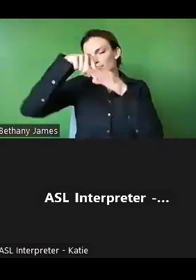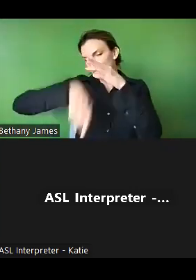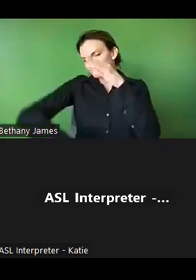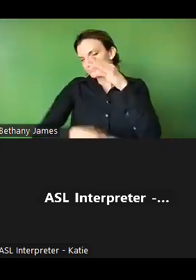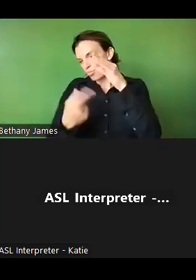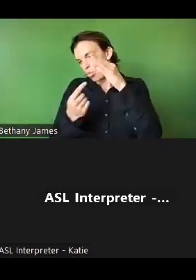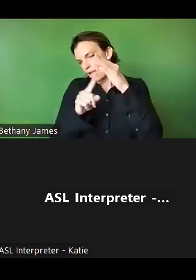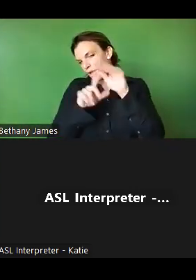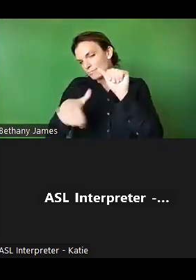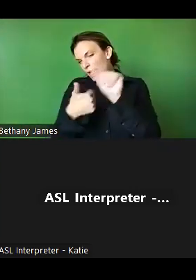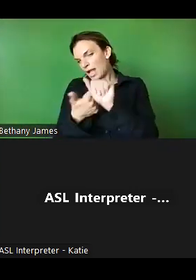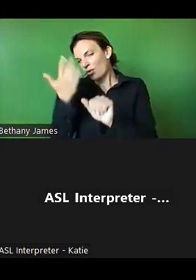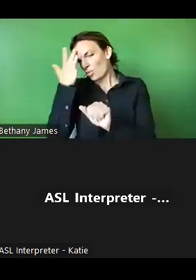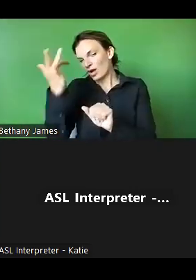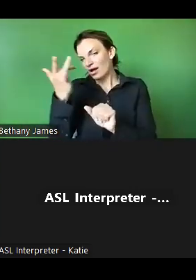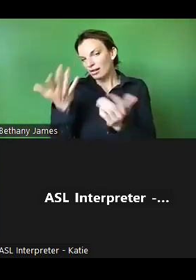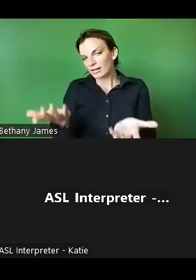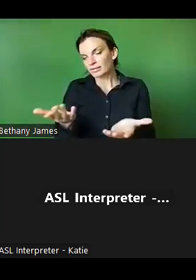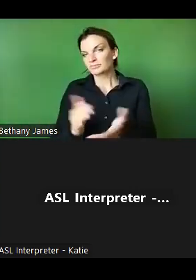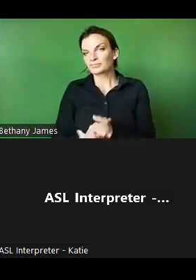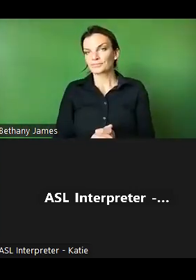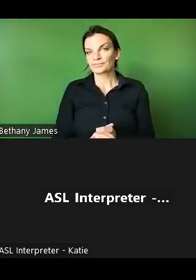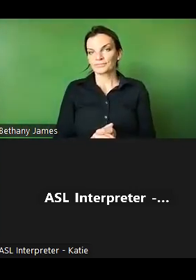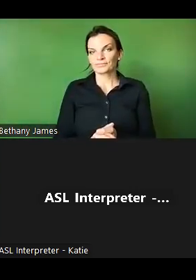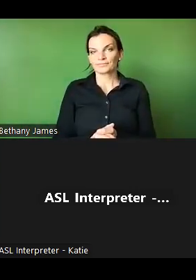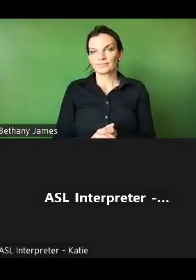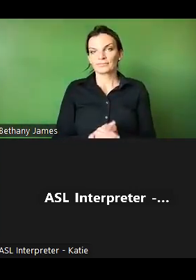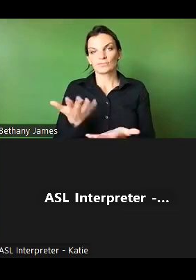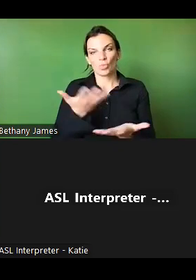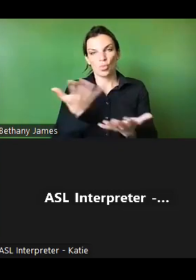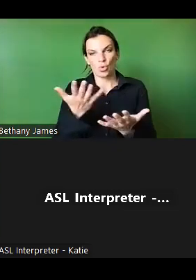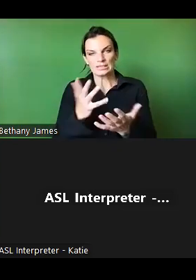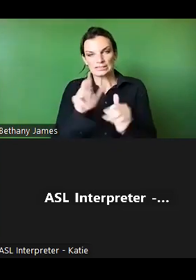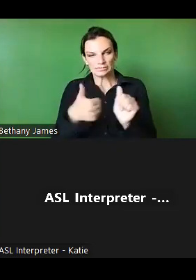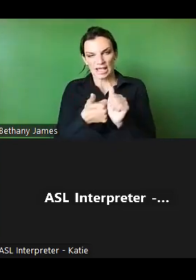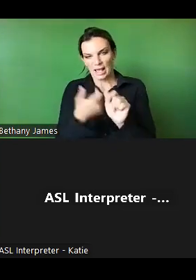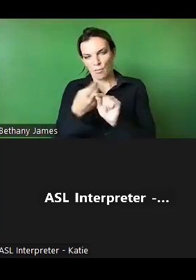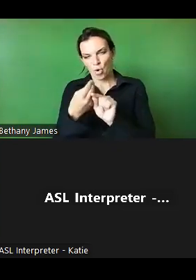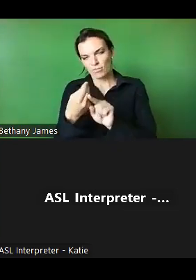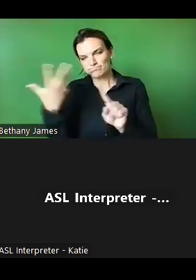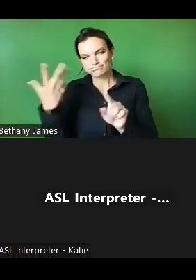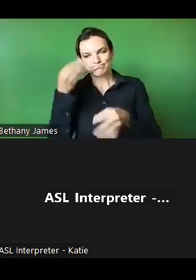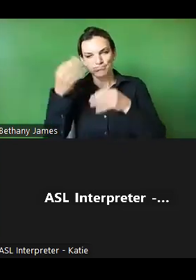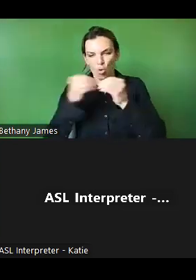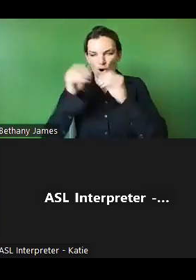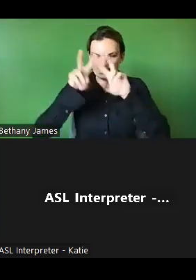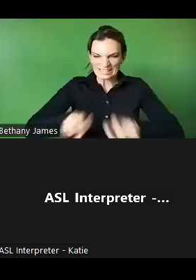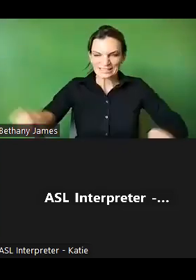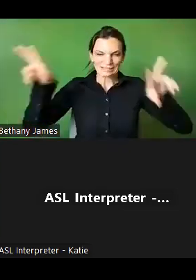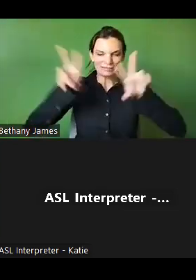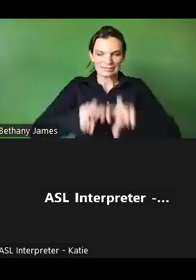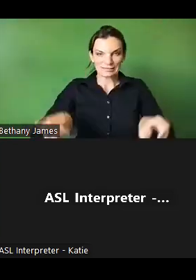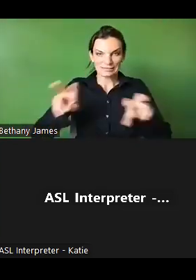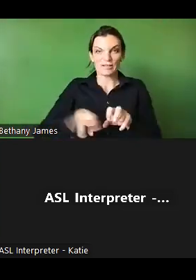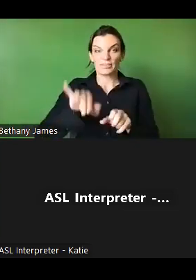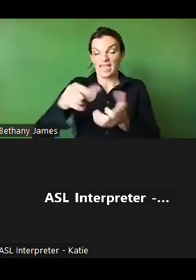what are you saying about it, about not being able to drive? What are you actually saying? Those conversations I find happen